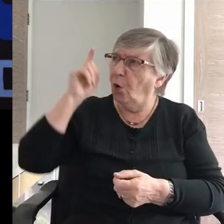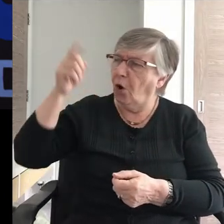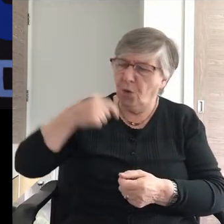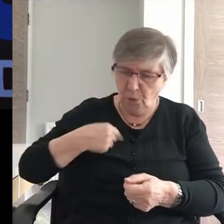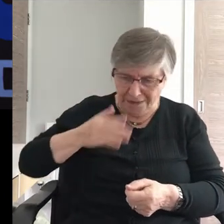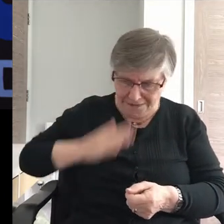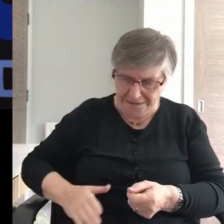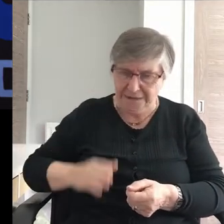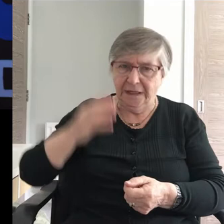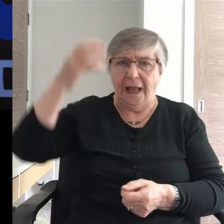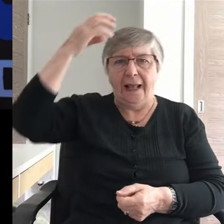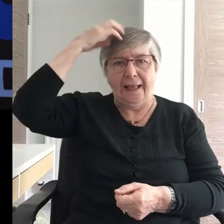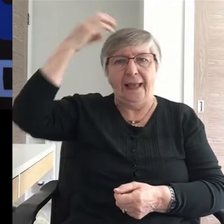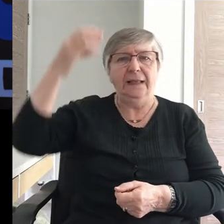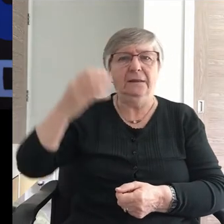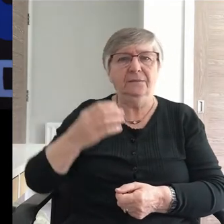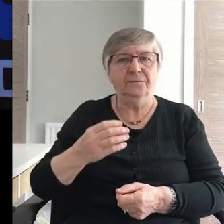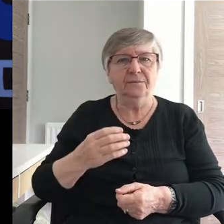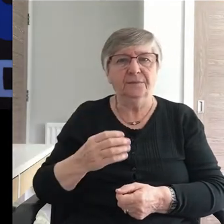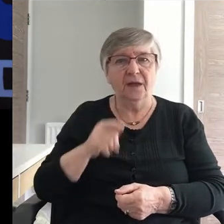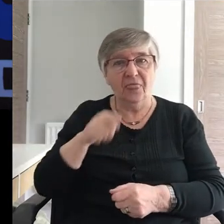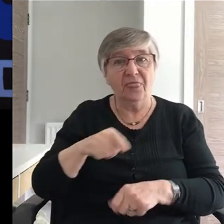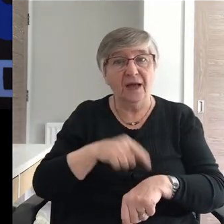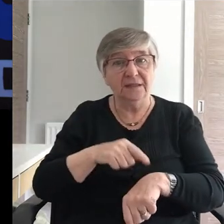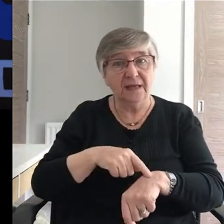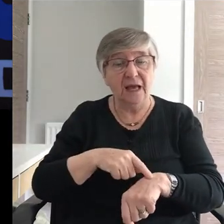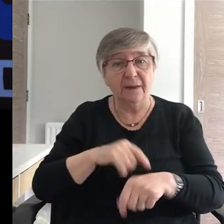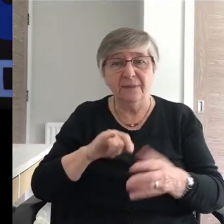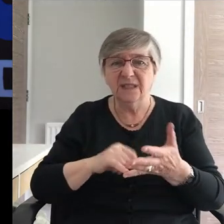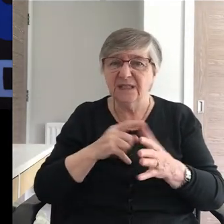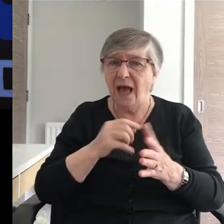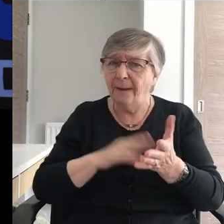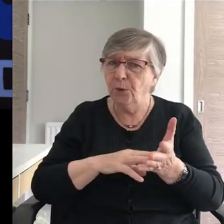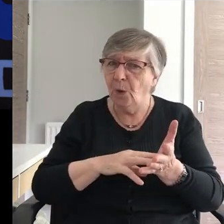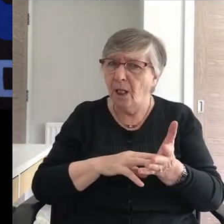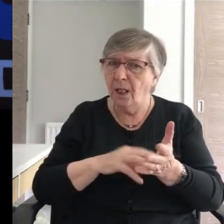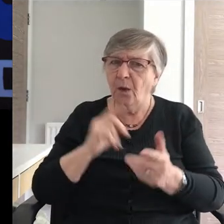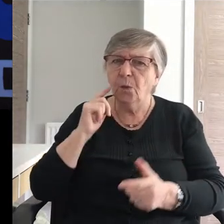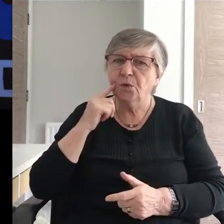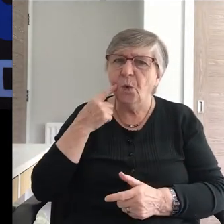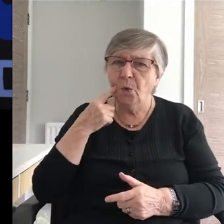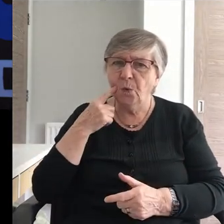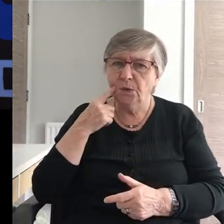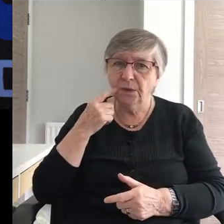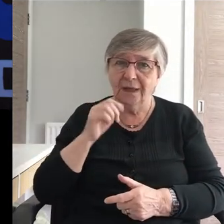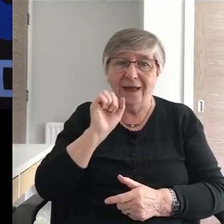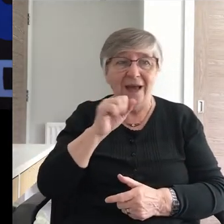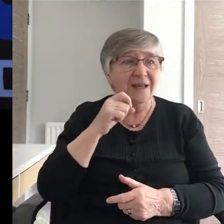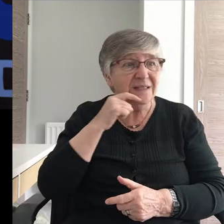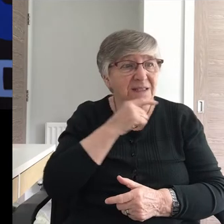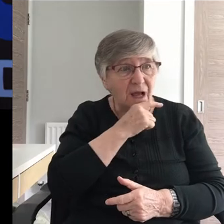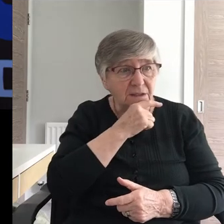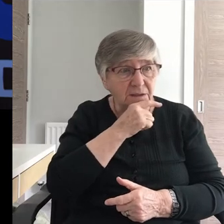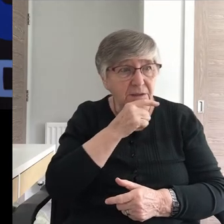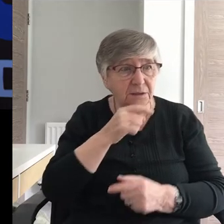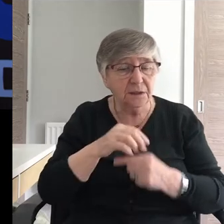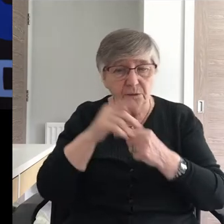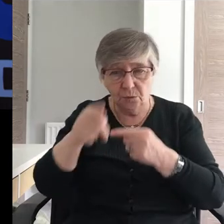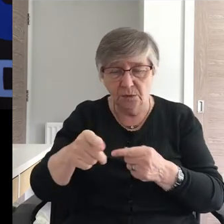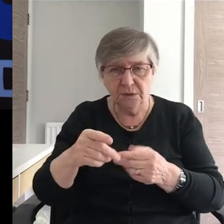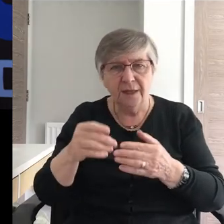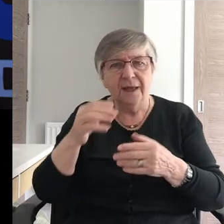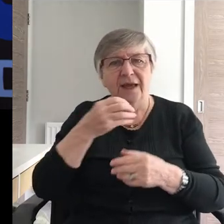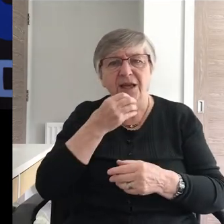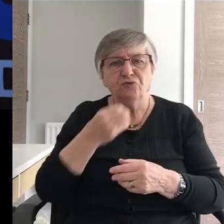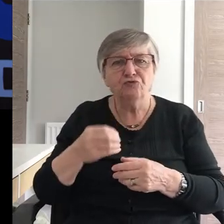king for them. At that time, Samuel was old, and his sons had been appointed as Israel's